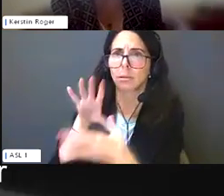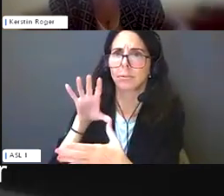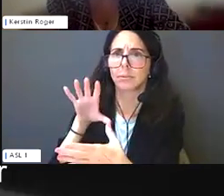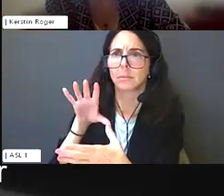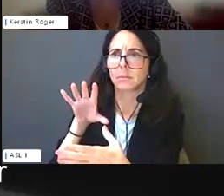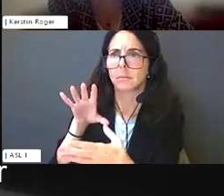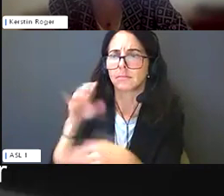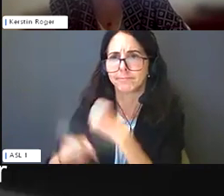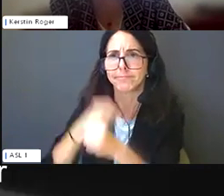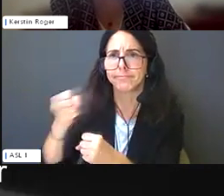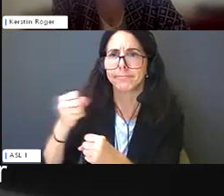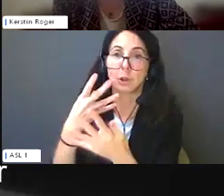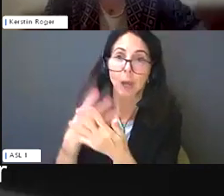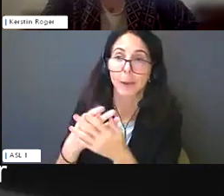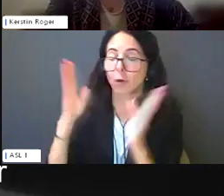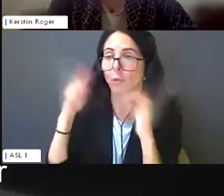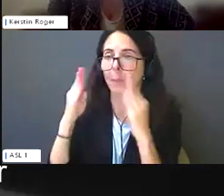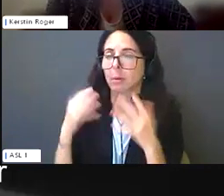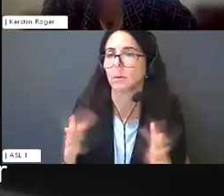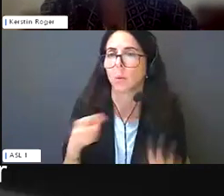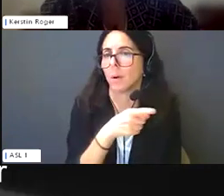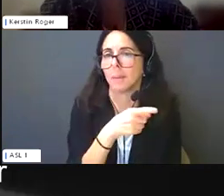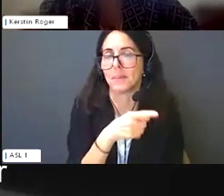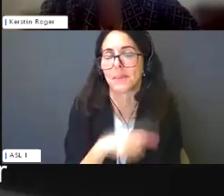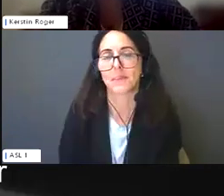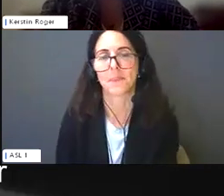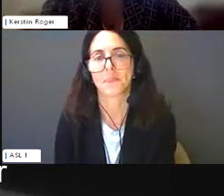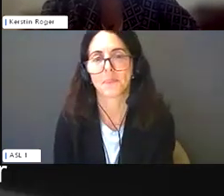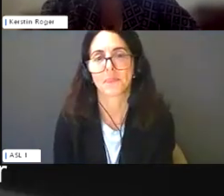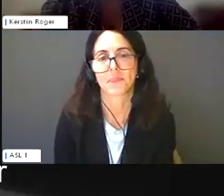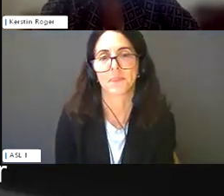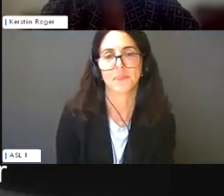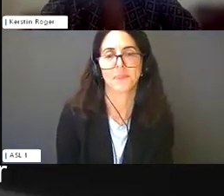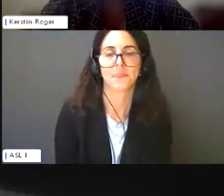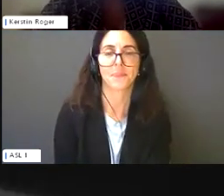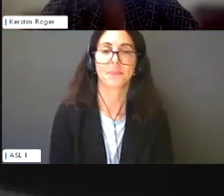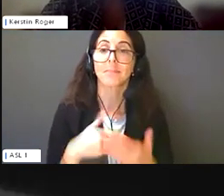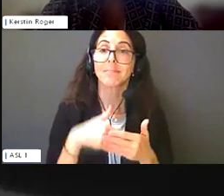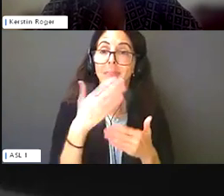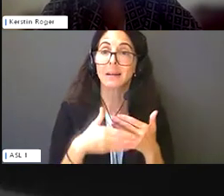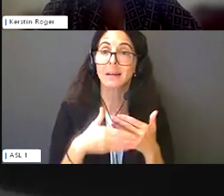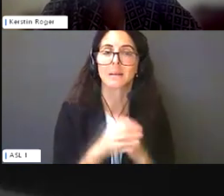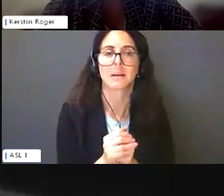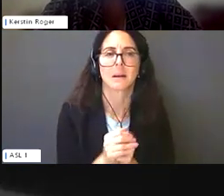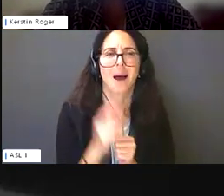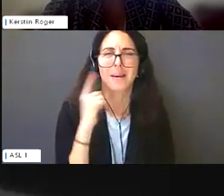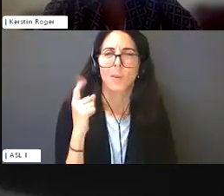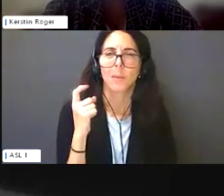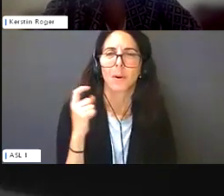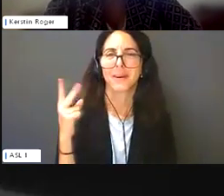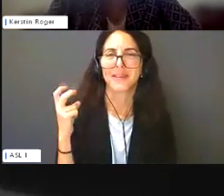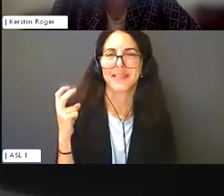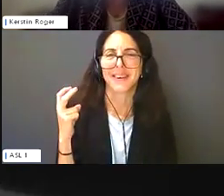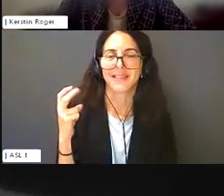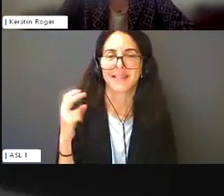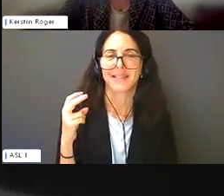in trouble. So I'll just move on to the next slide. I think I have one or two left in this